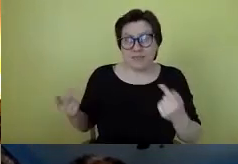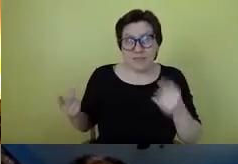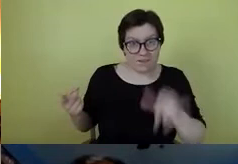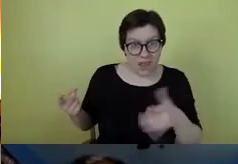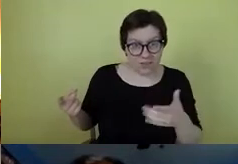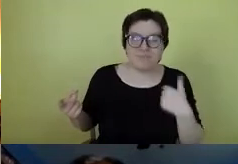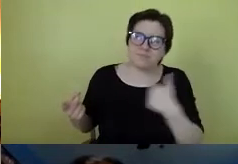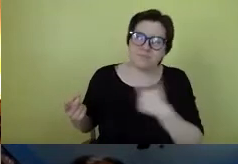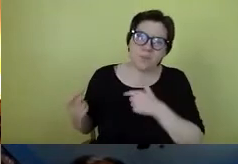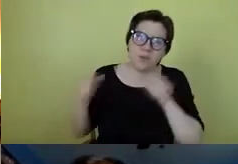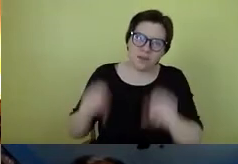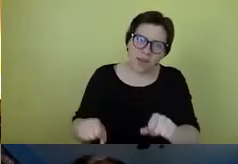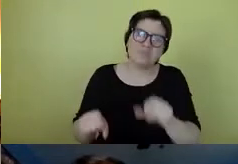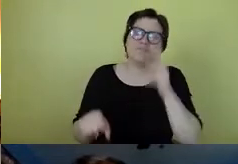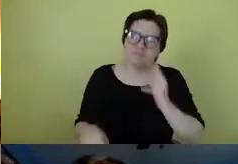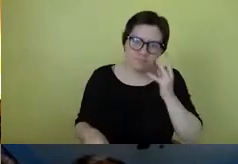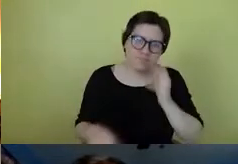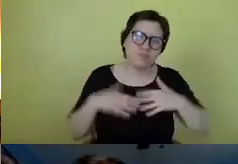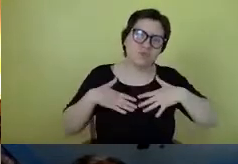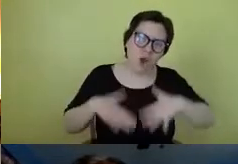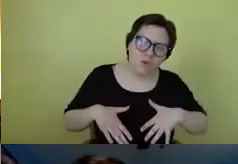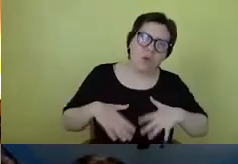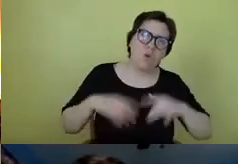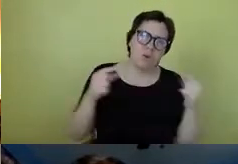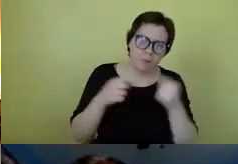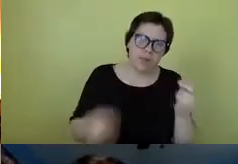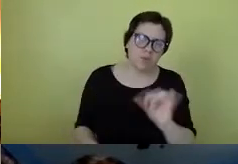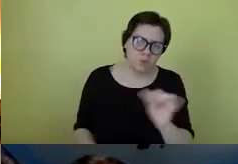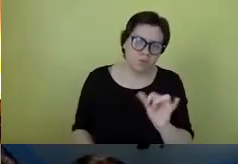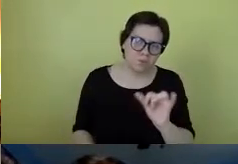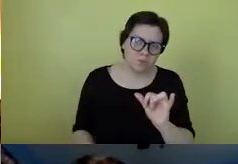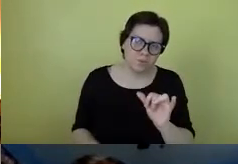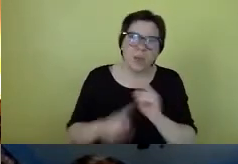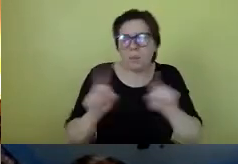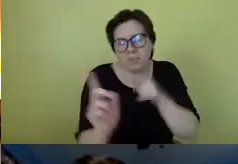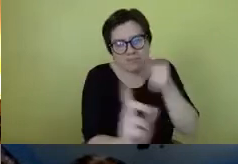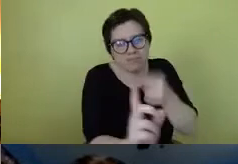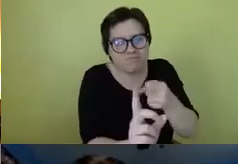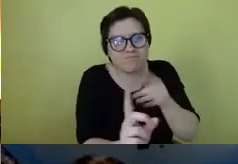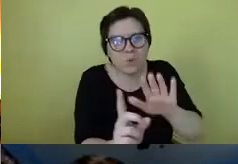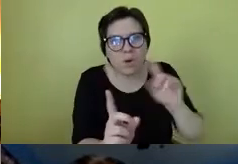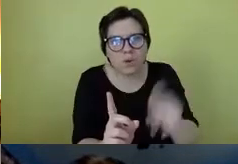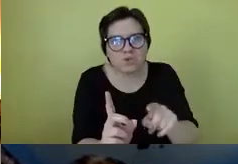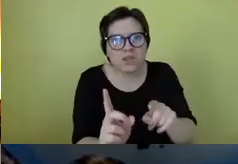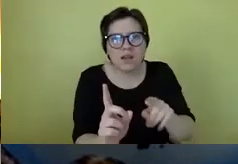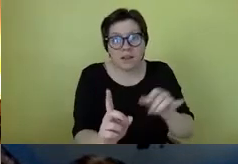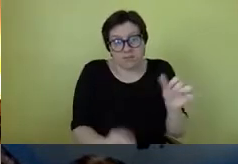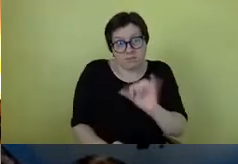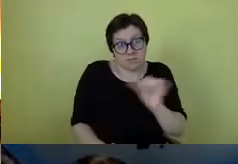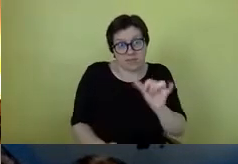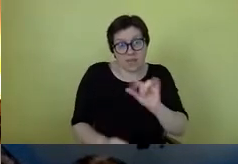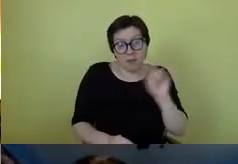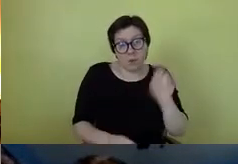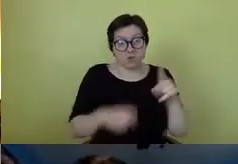are capable of great sorrow and pain. But Hector, your question is the same question that has